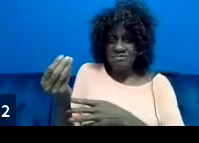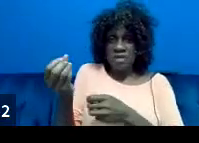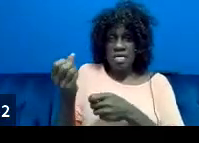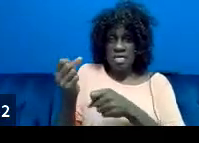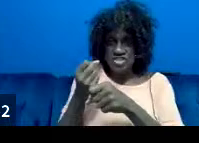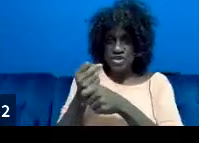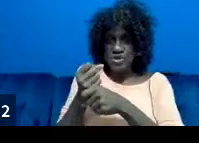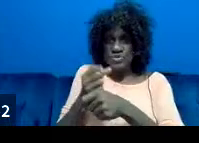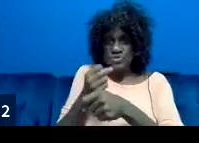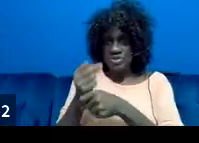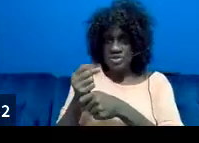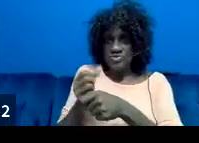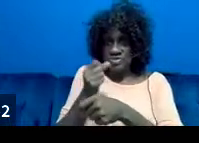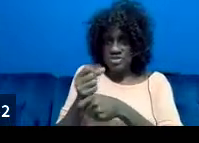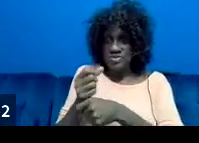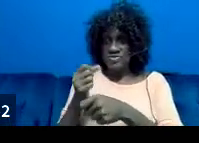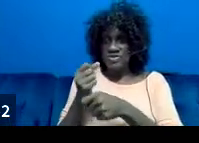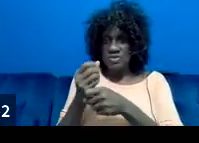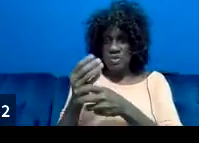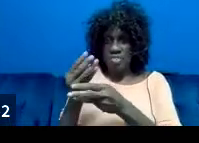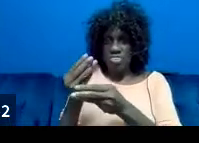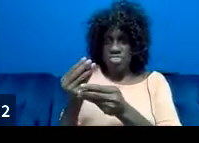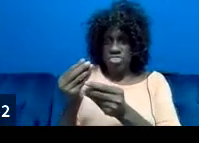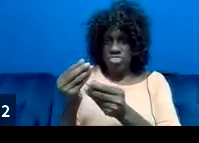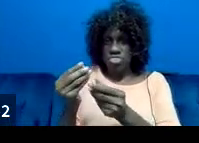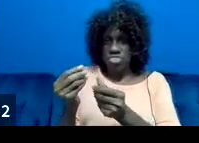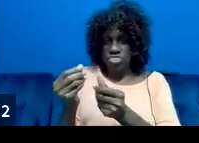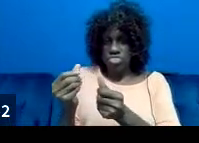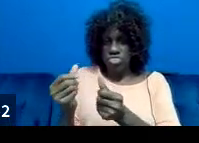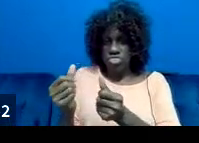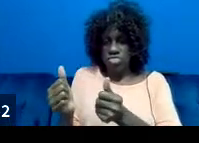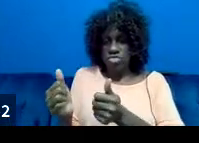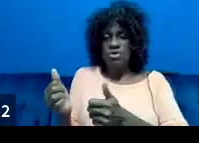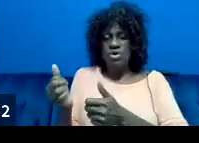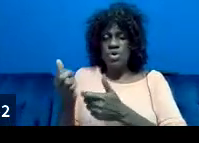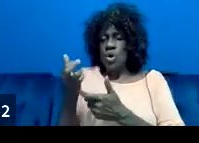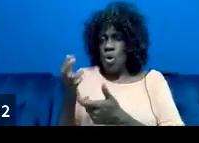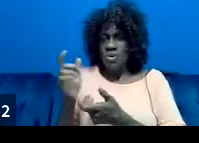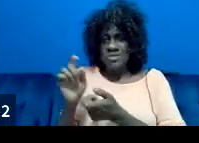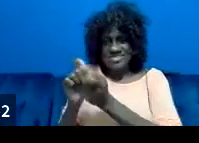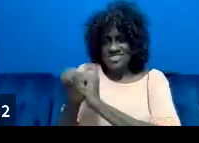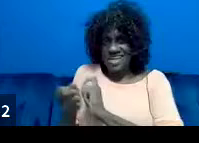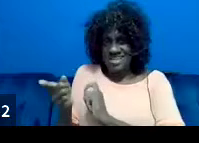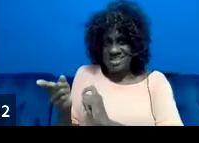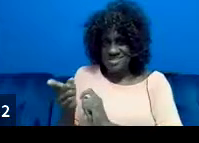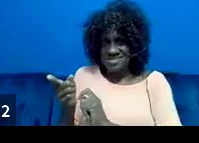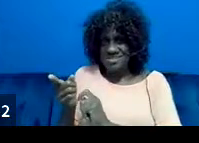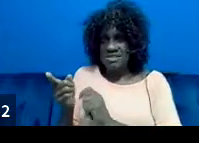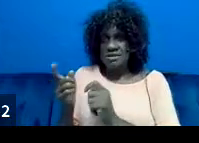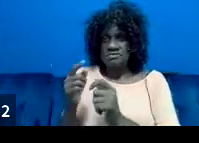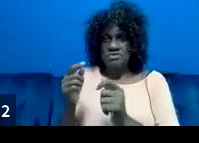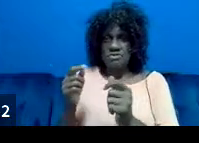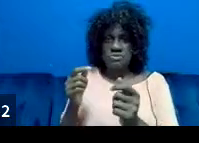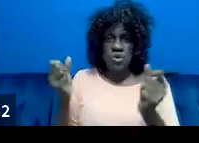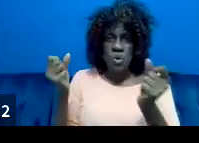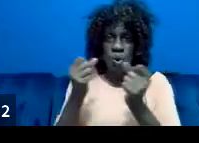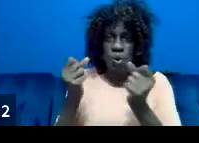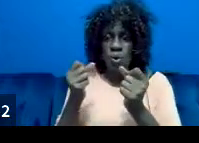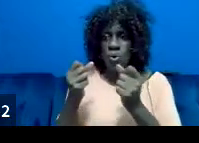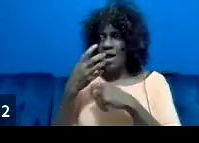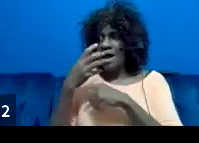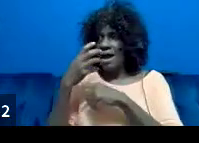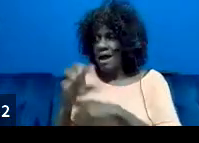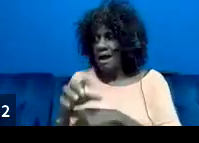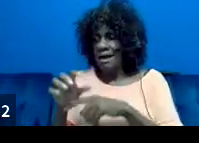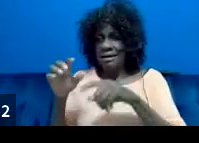years either decompose or their characteristics change, right? Over the freeze and thaw or the